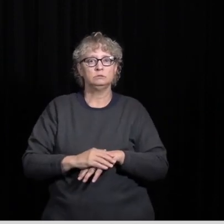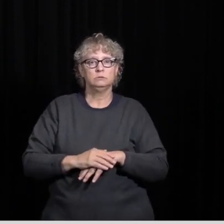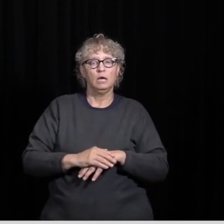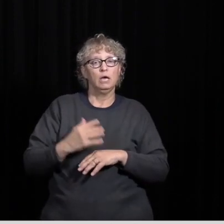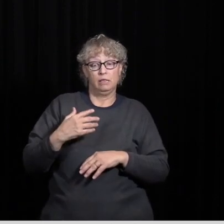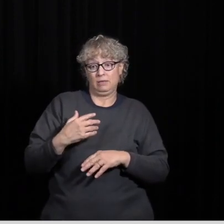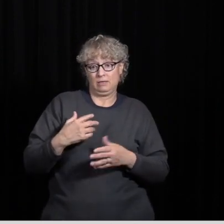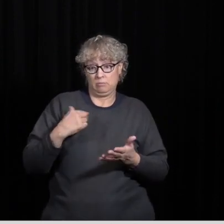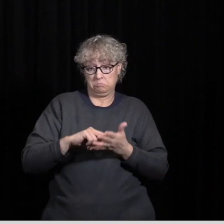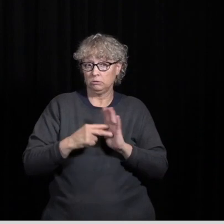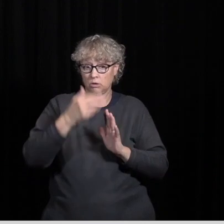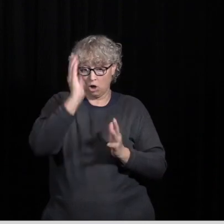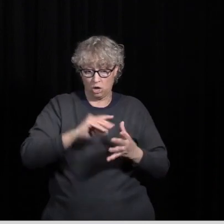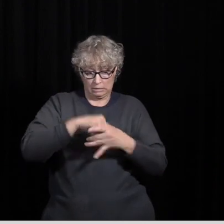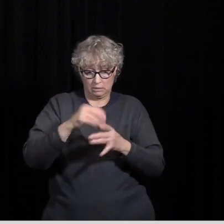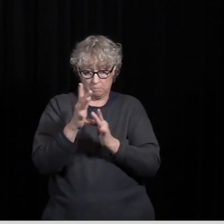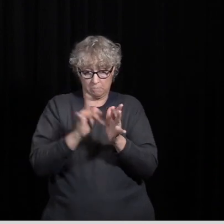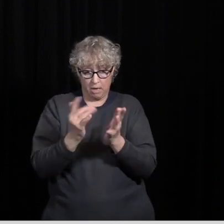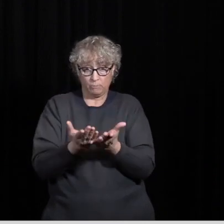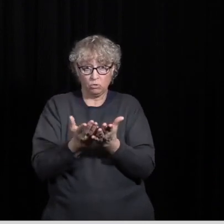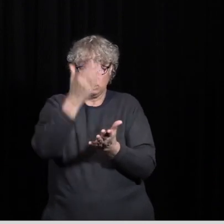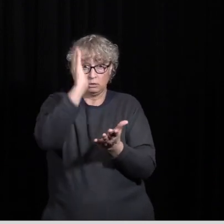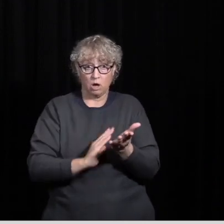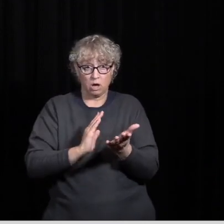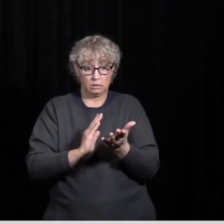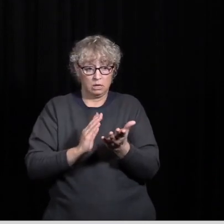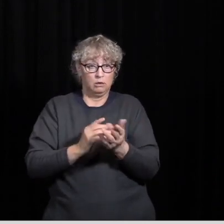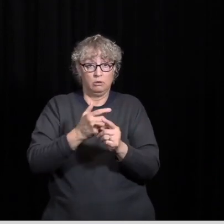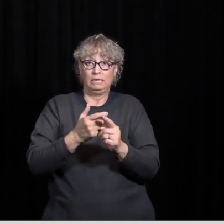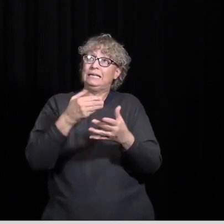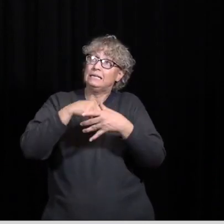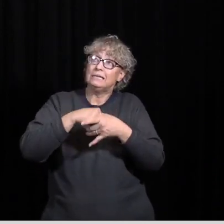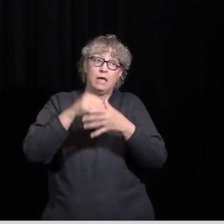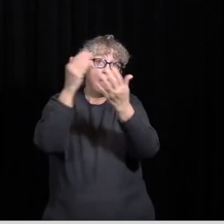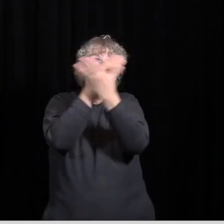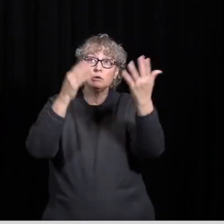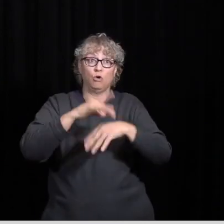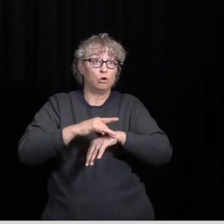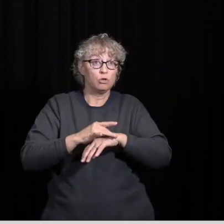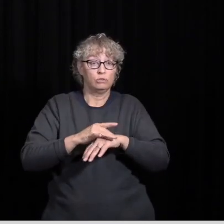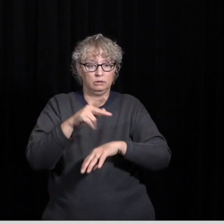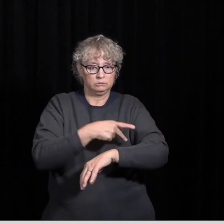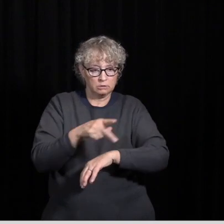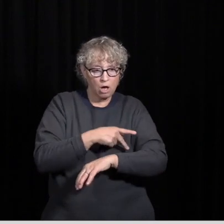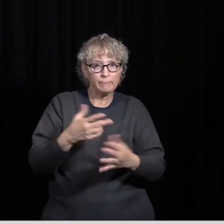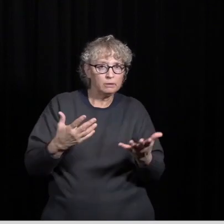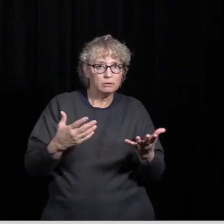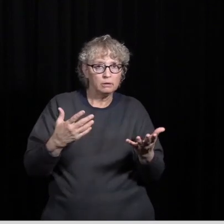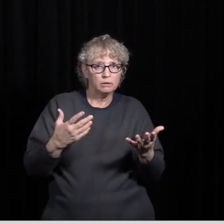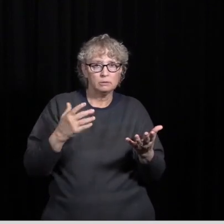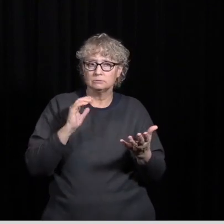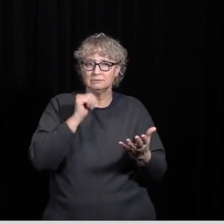that's God of the Bible, right? God of heaven and earth that we've been reading about in Psalm chapter 9. Today, that's not the